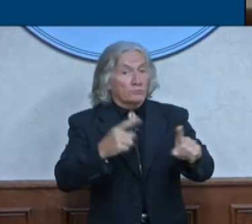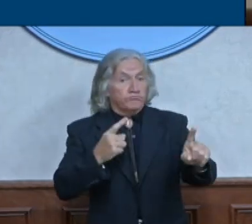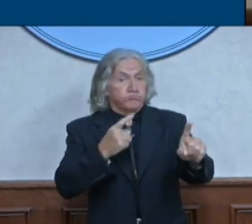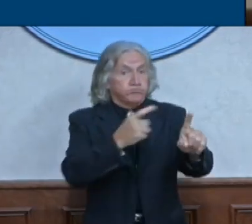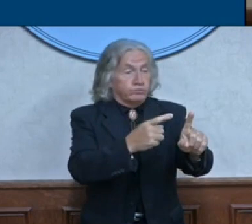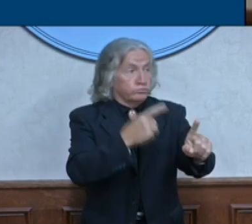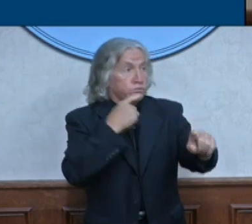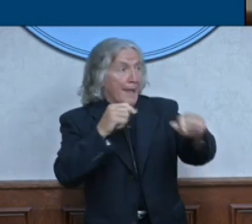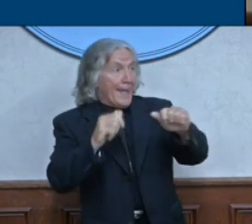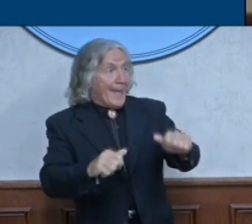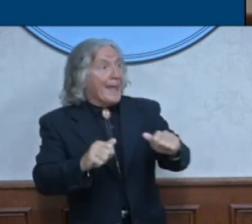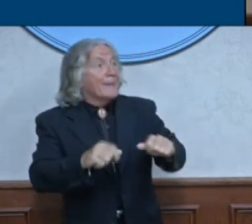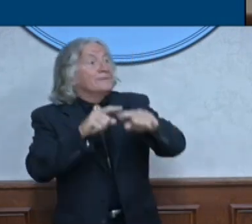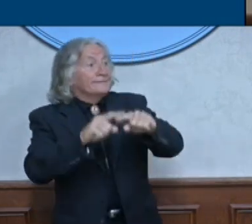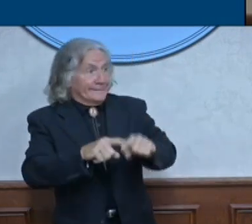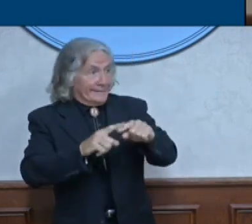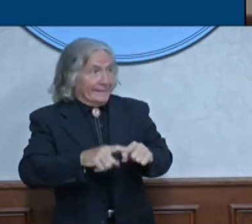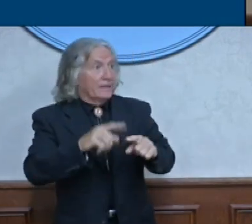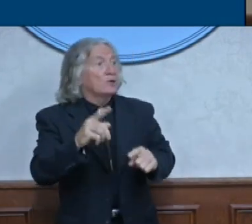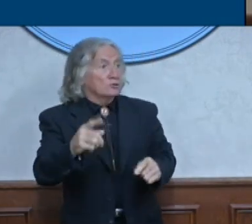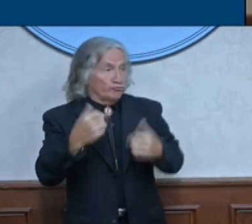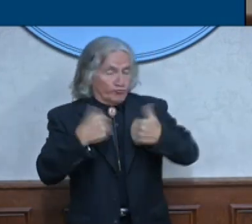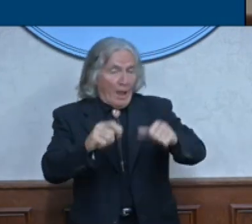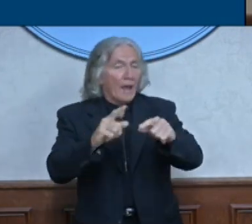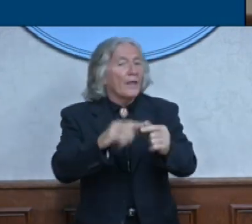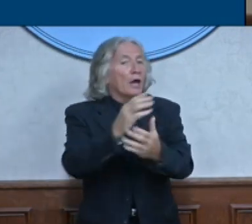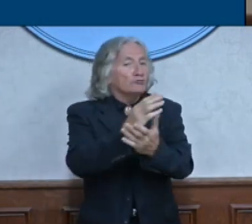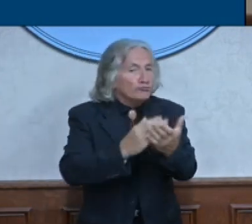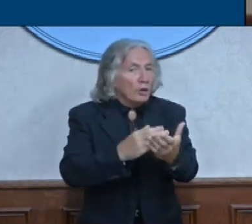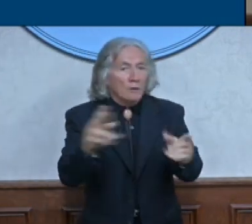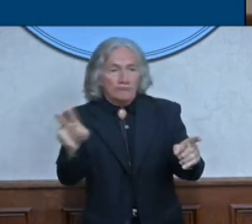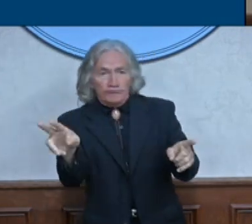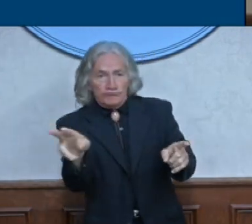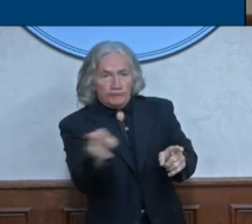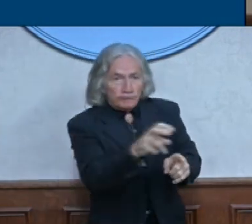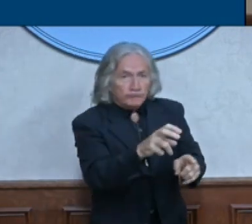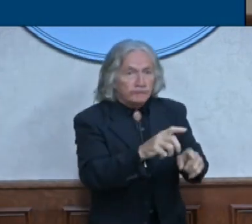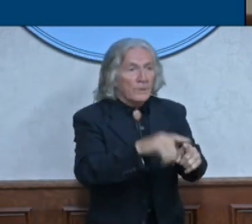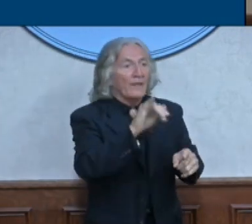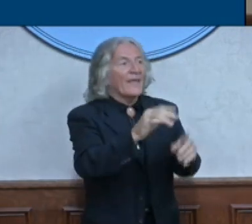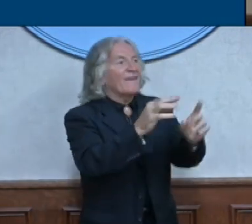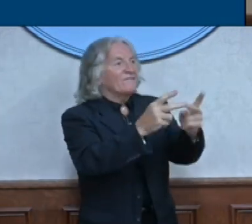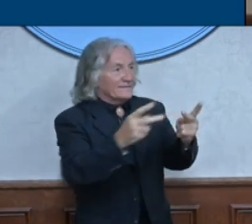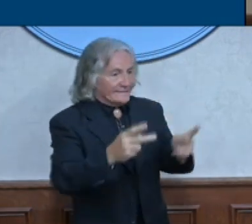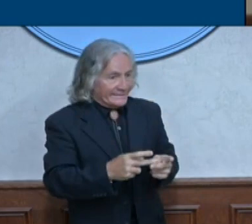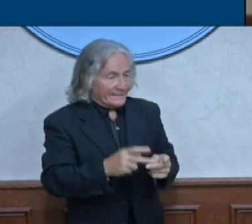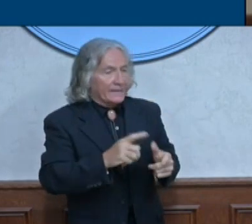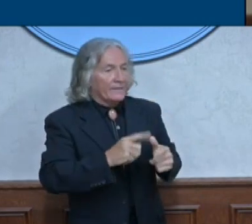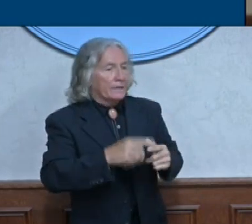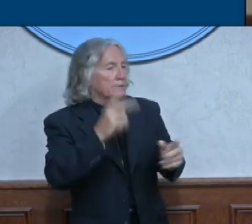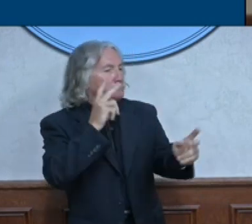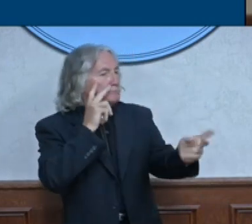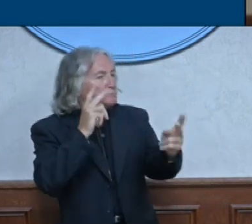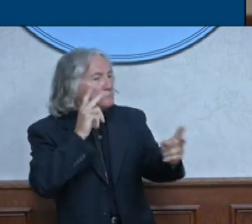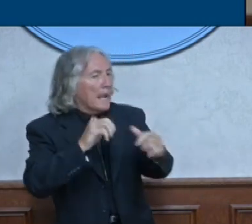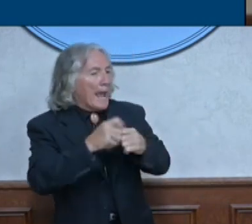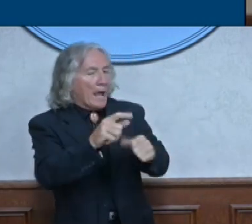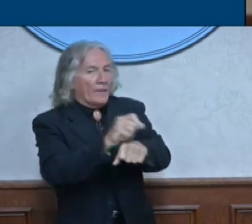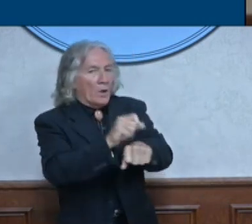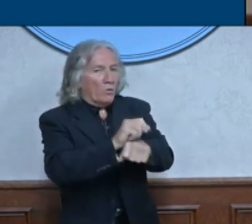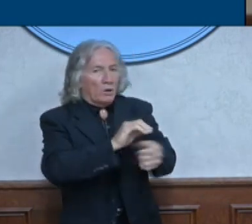do that, where in fact they were able to shift some patients out of a hospital into a facility in Tyler also that